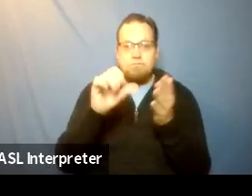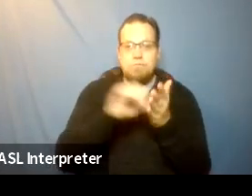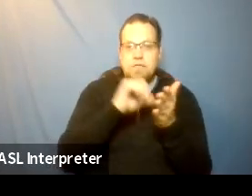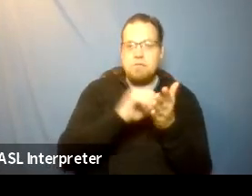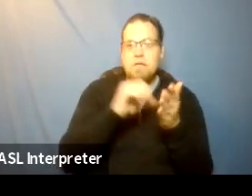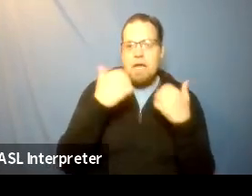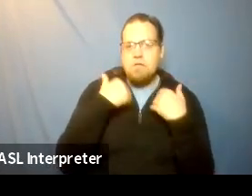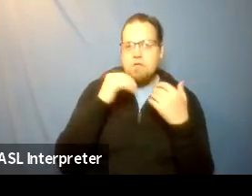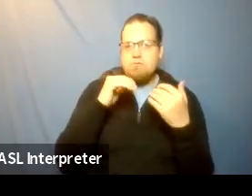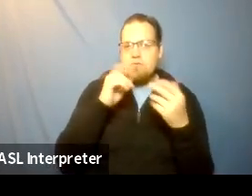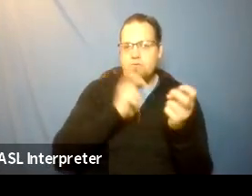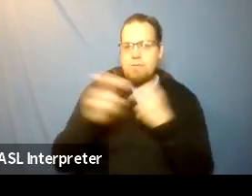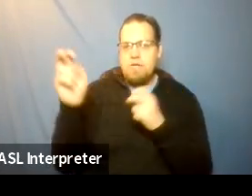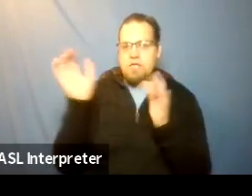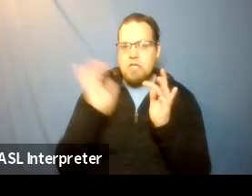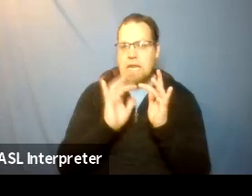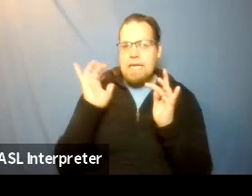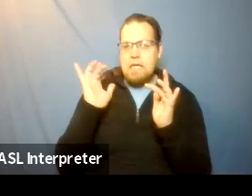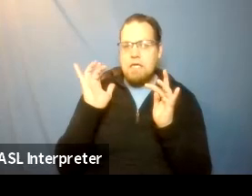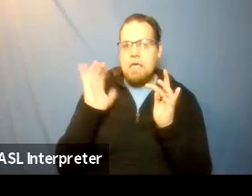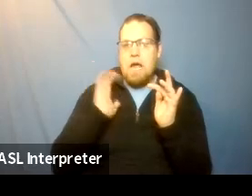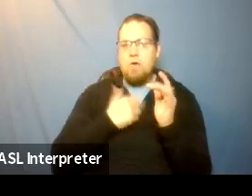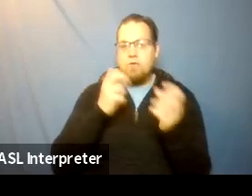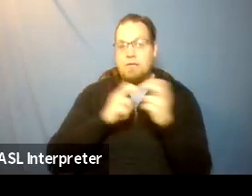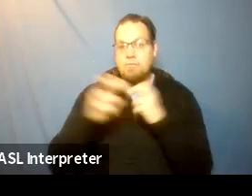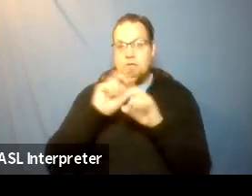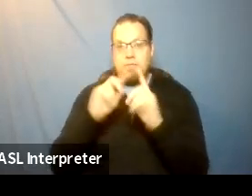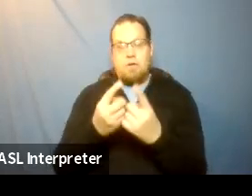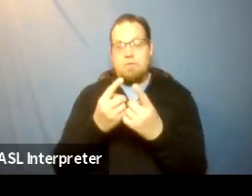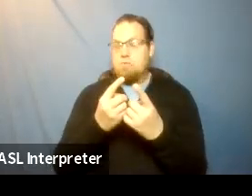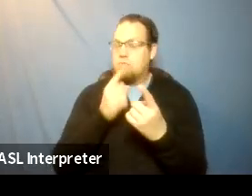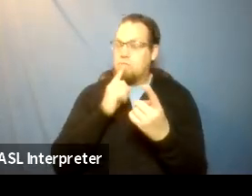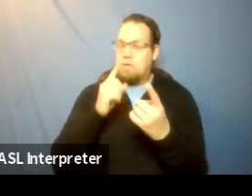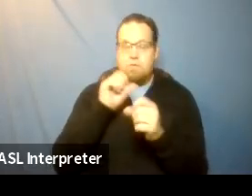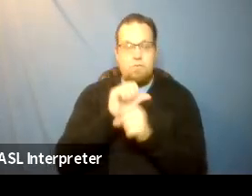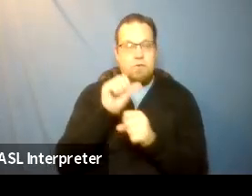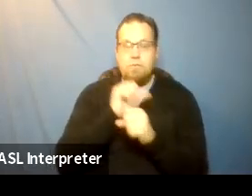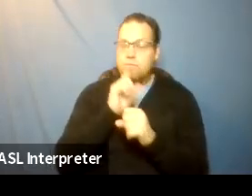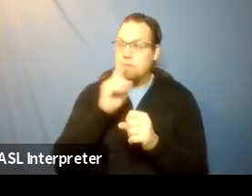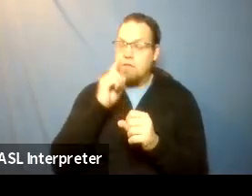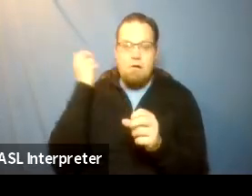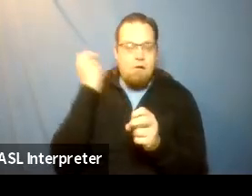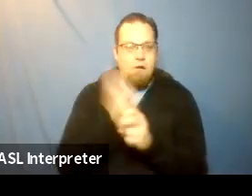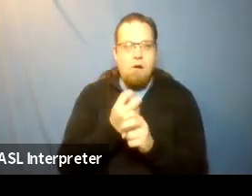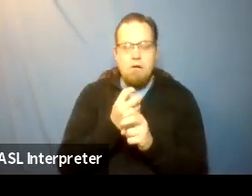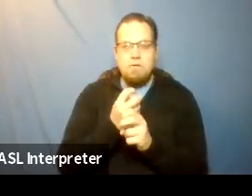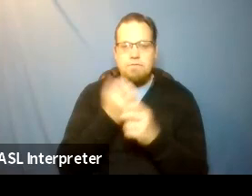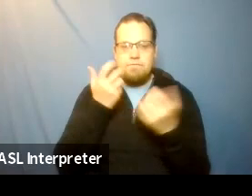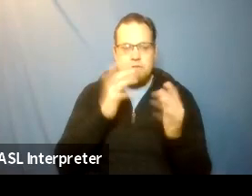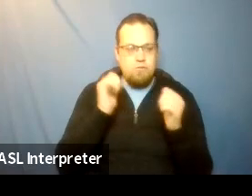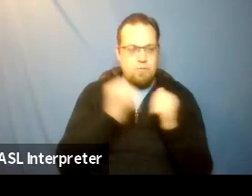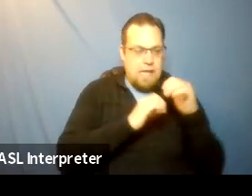link. And our transportation department, as you can imagine, is working fast and furious. They're finishing up with the